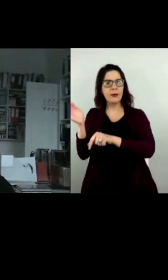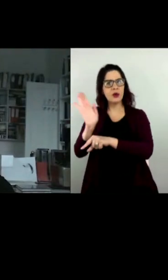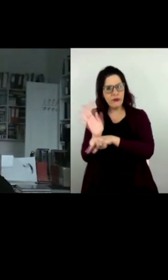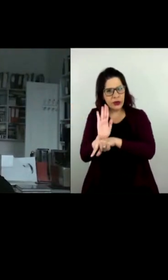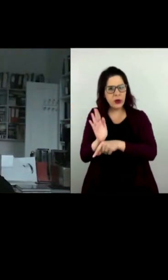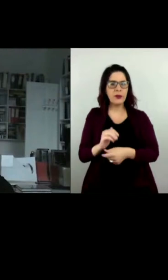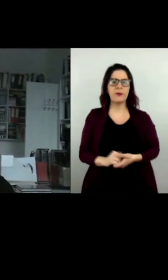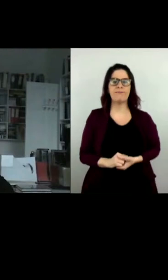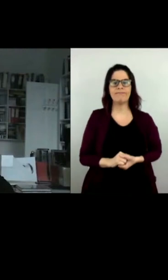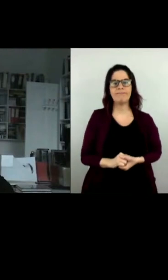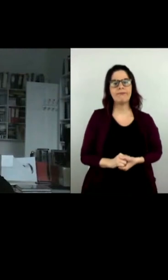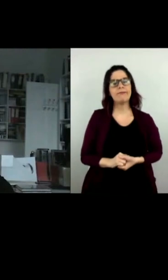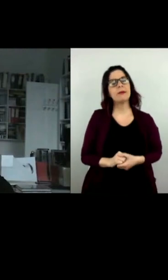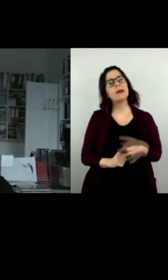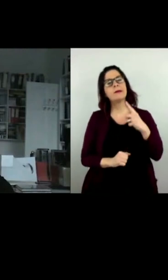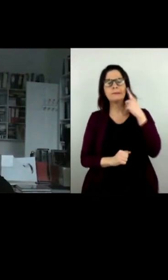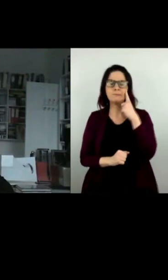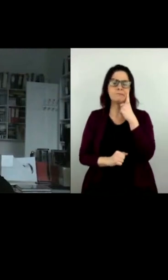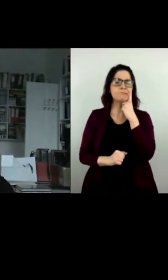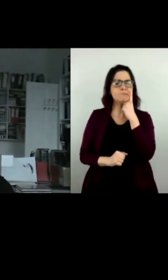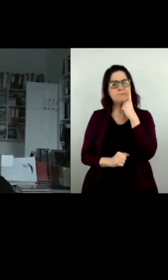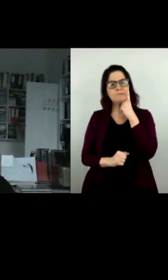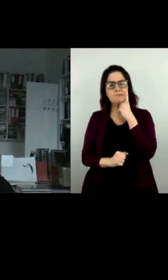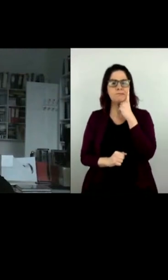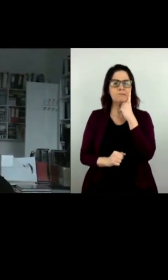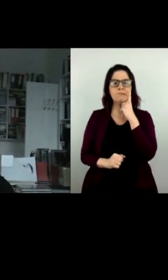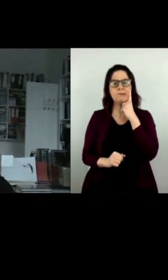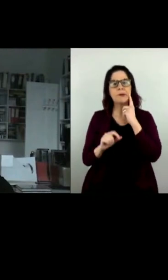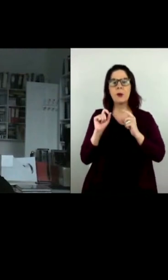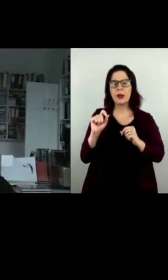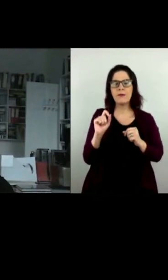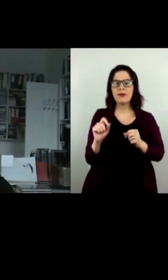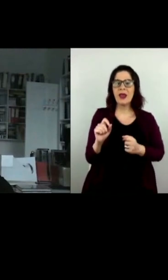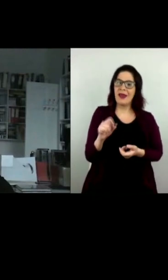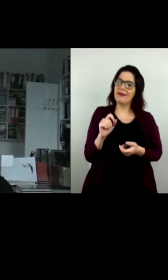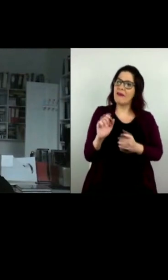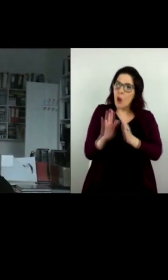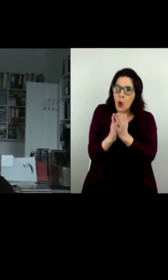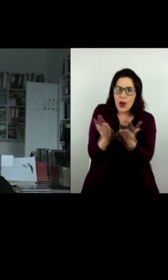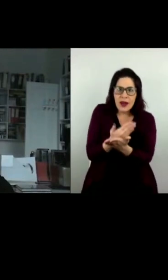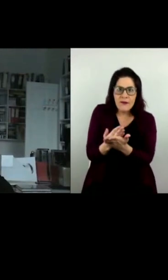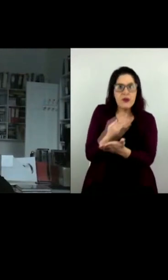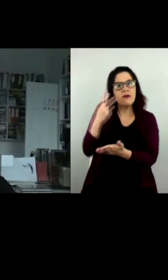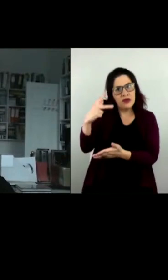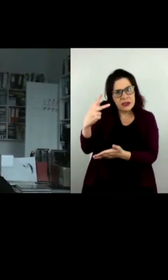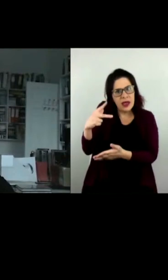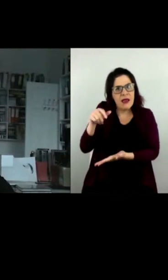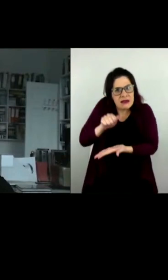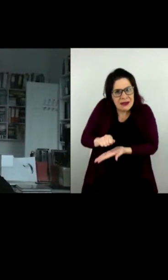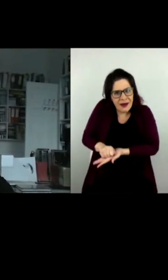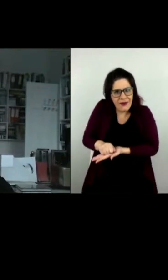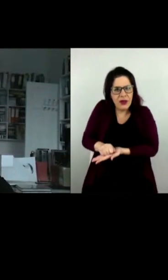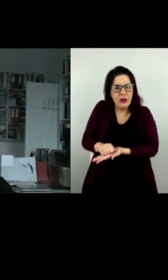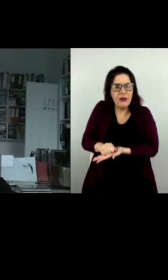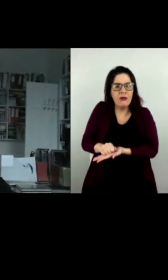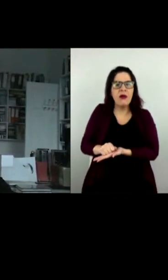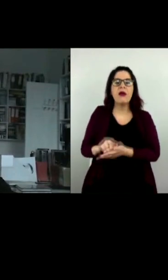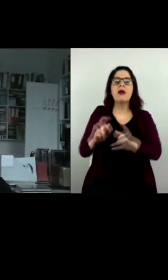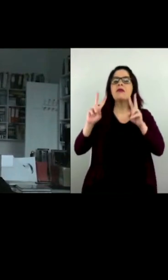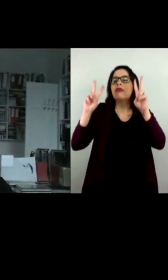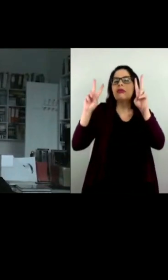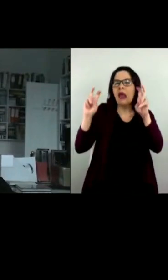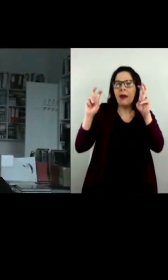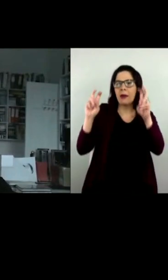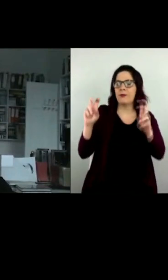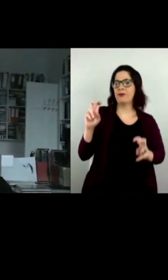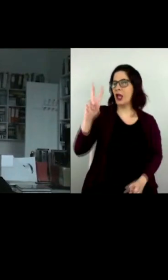it's related to the fact that you just wrote before that a book called The Story of Look. Looking, yeah.